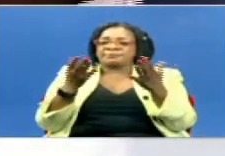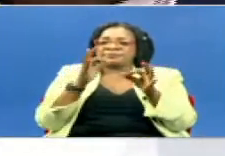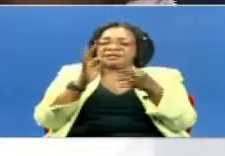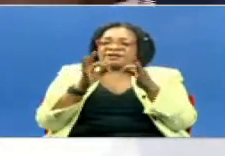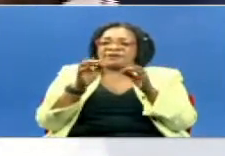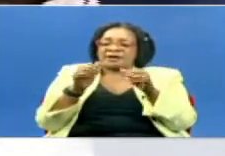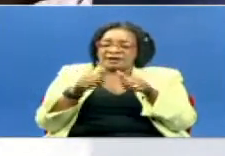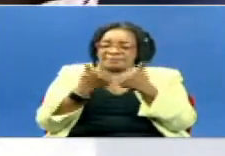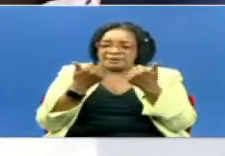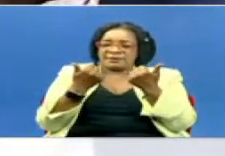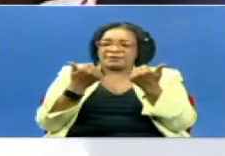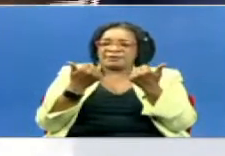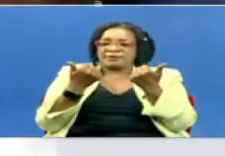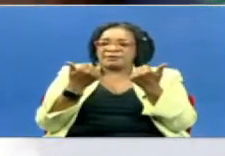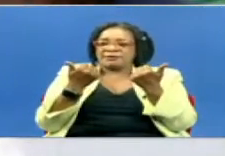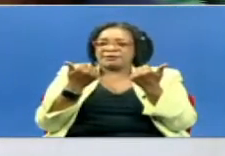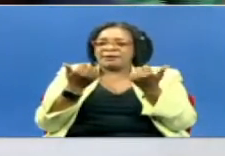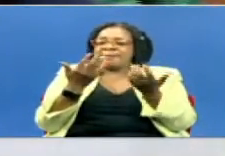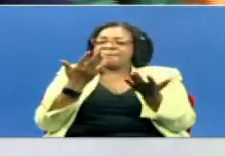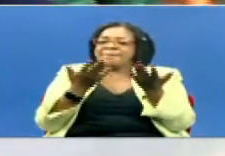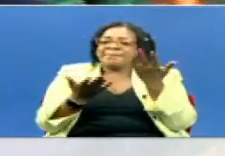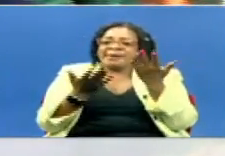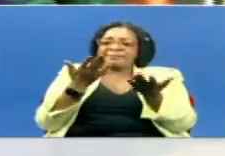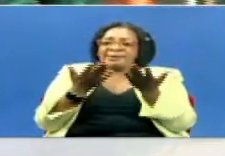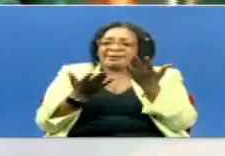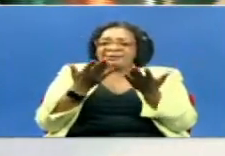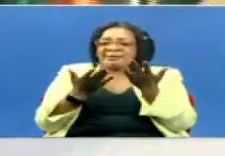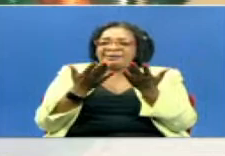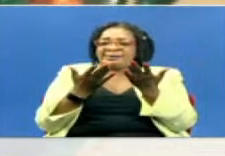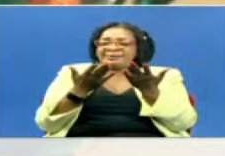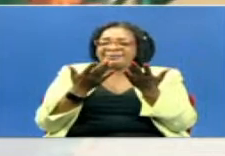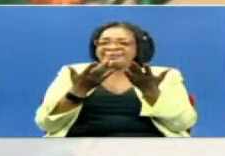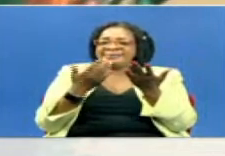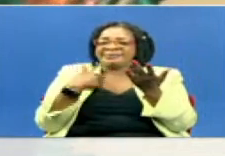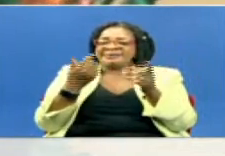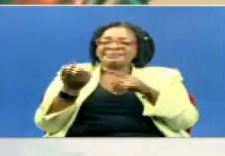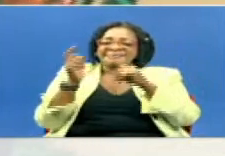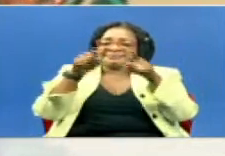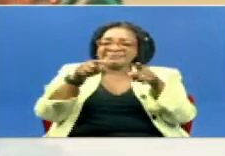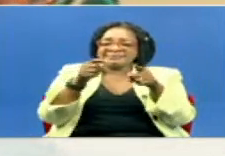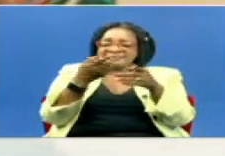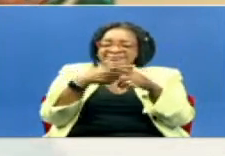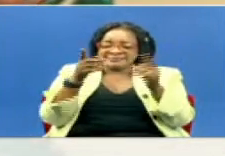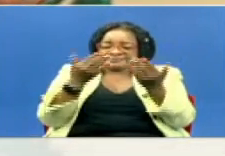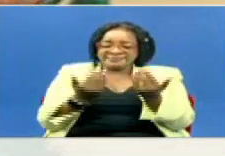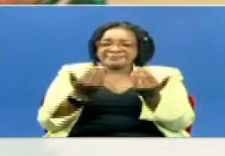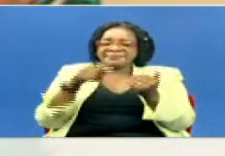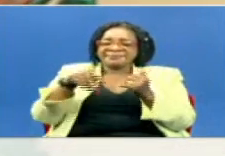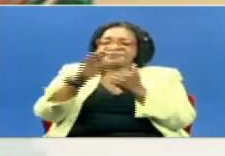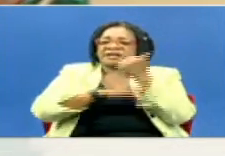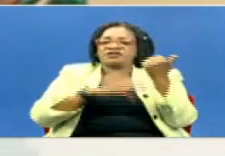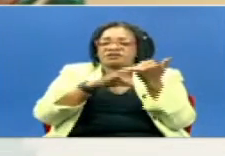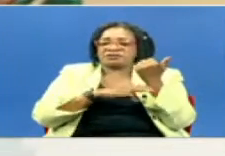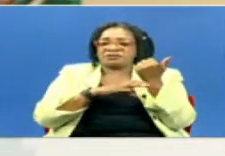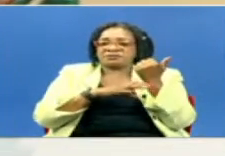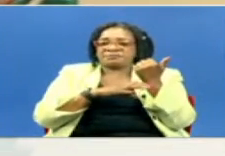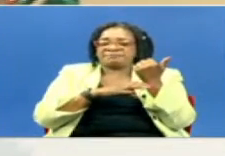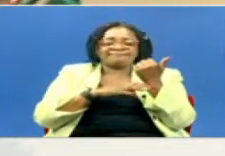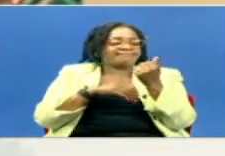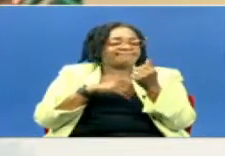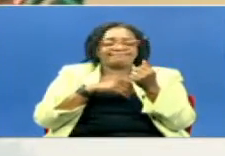to be made, they'll come to you anyway. But for now, this country is not doing